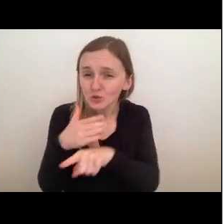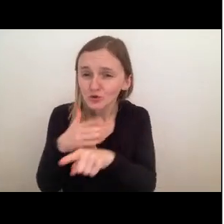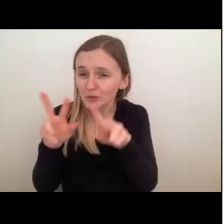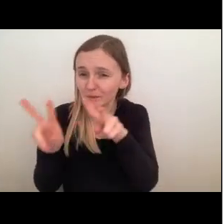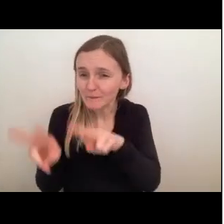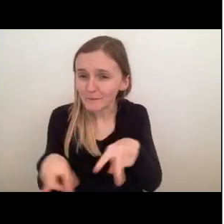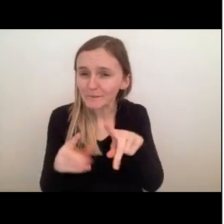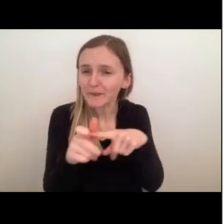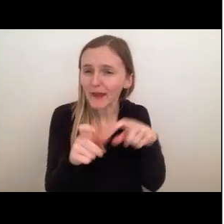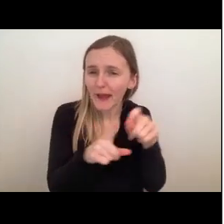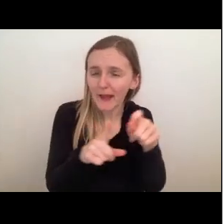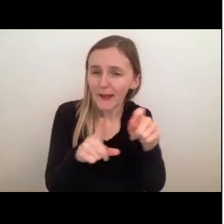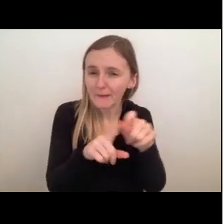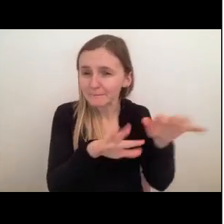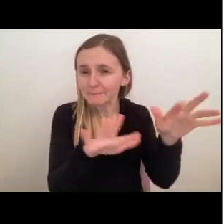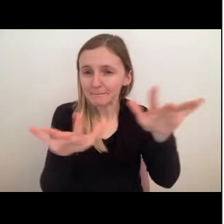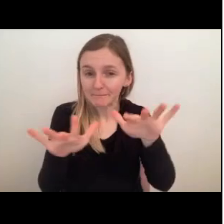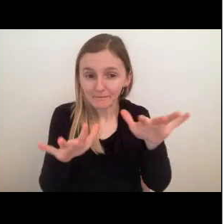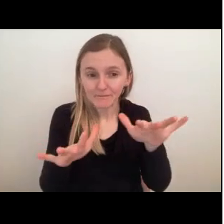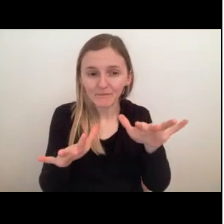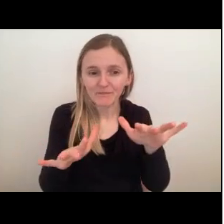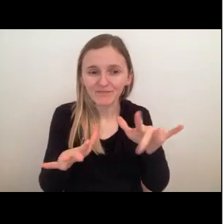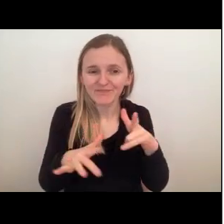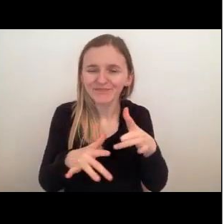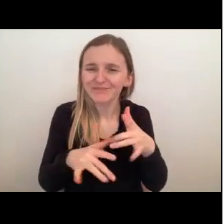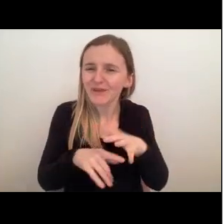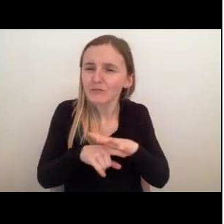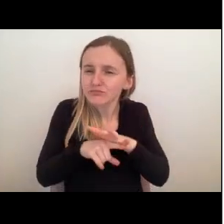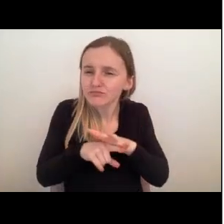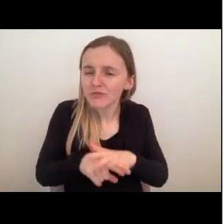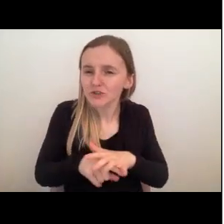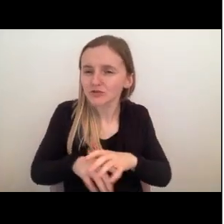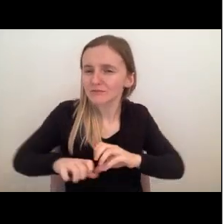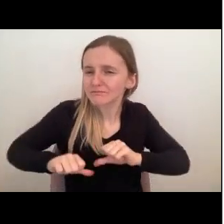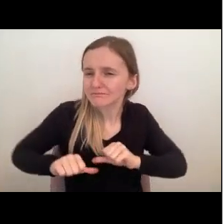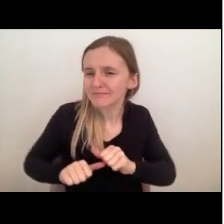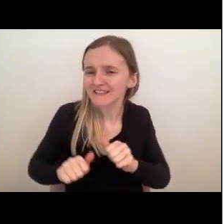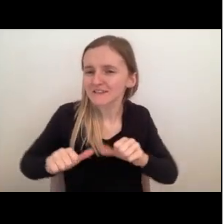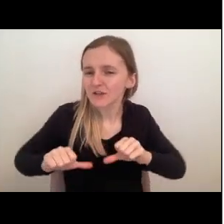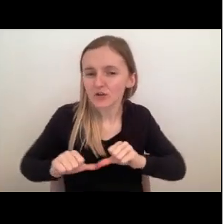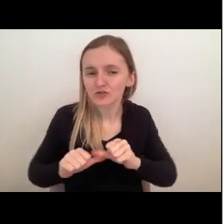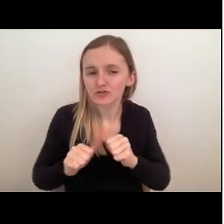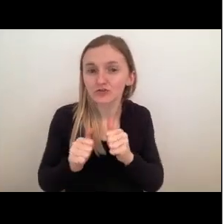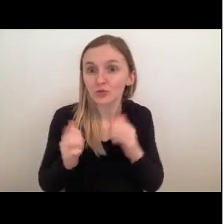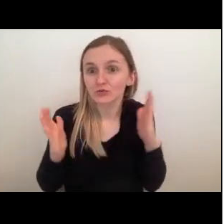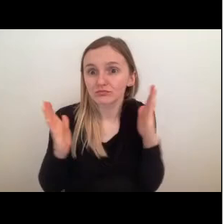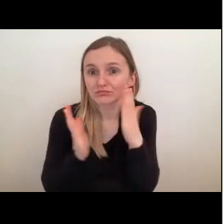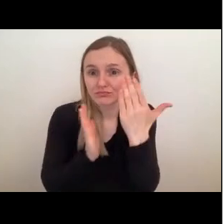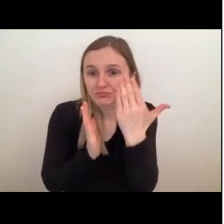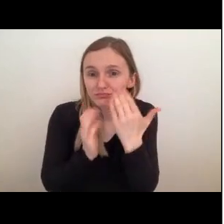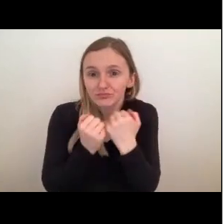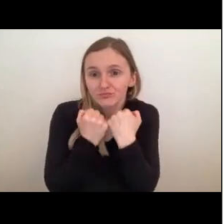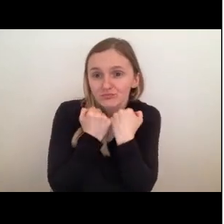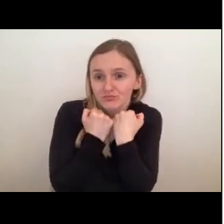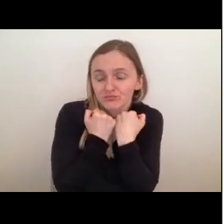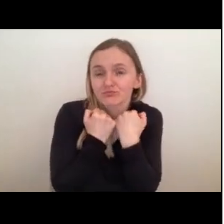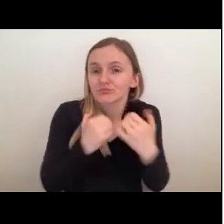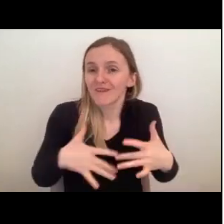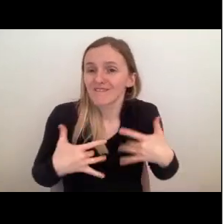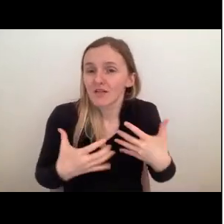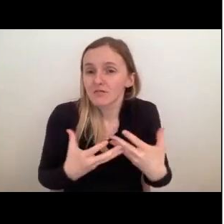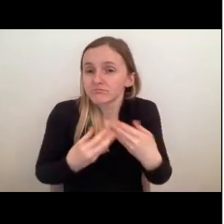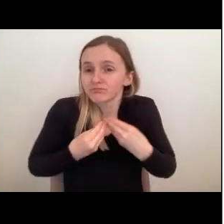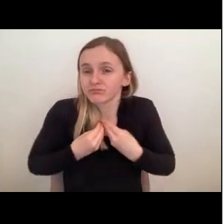that. And also deep pressure, massage, small spaces, all of those things can be helpful for our young people, as